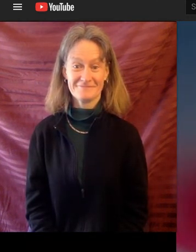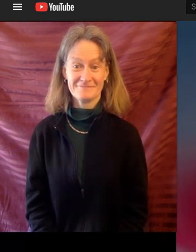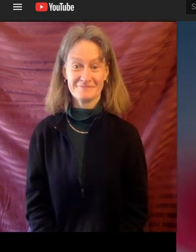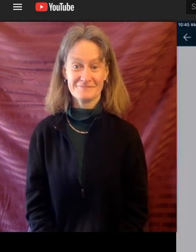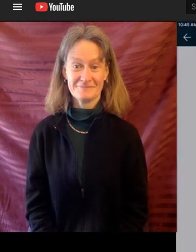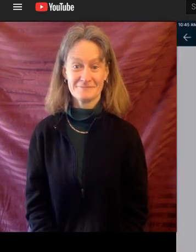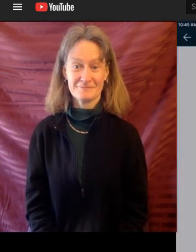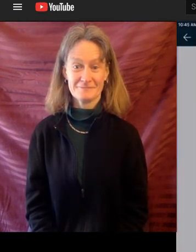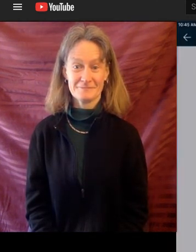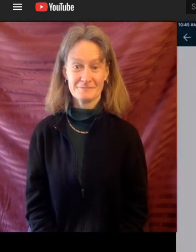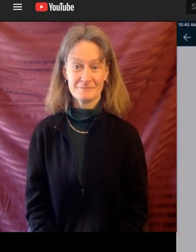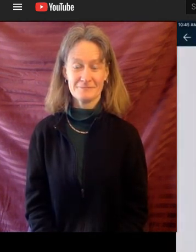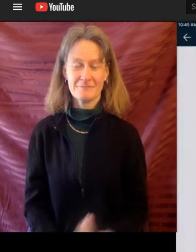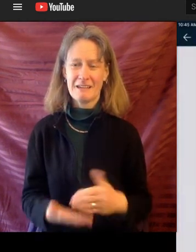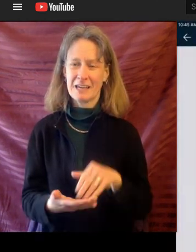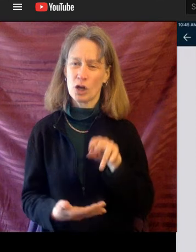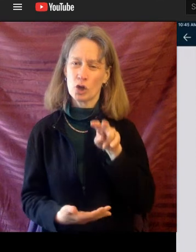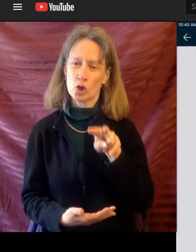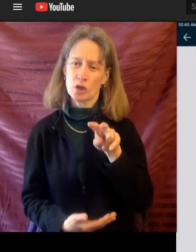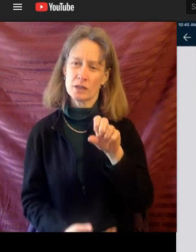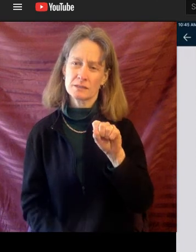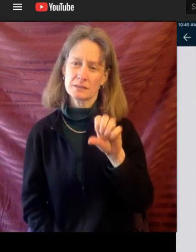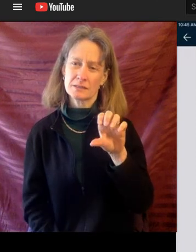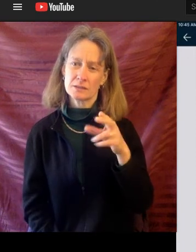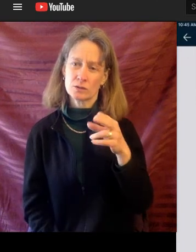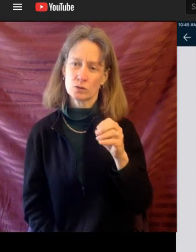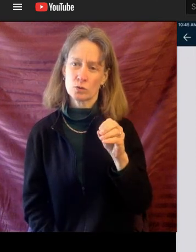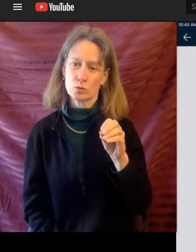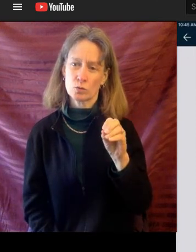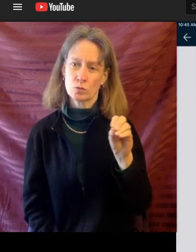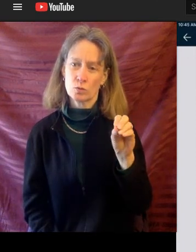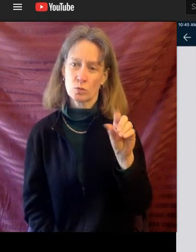If we go back to Schoology,